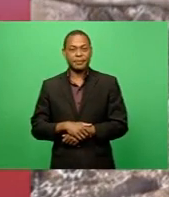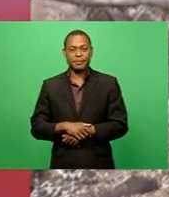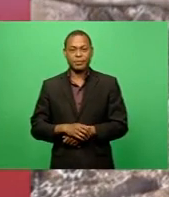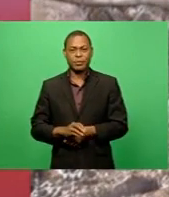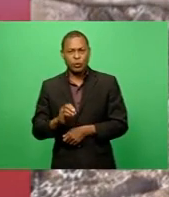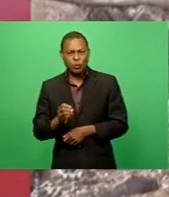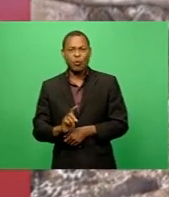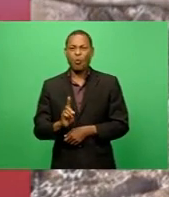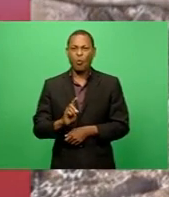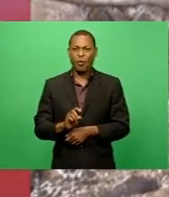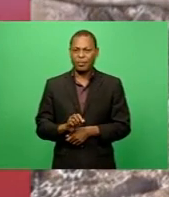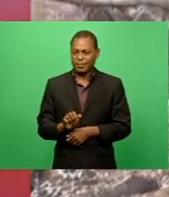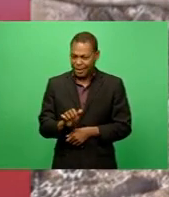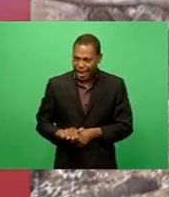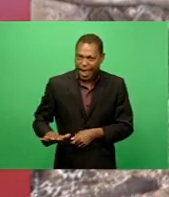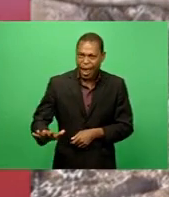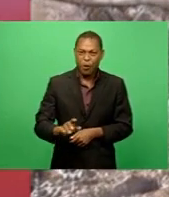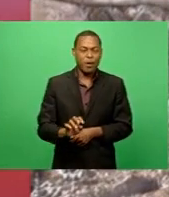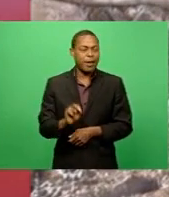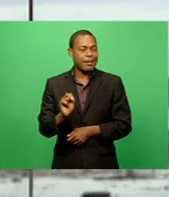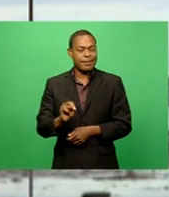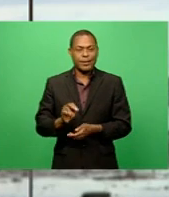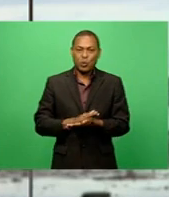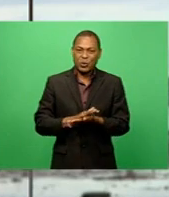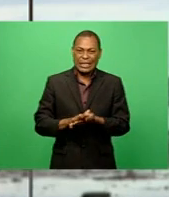to be cleaned to reduce the population of mosquitoes.